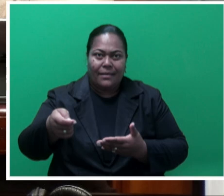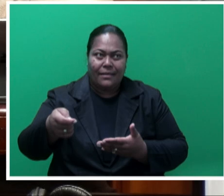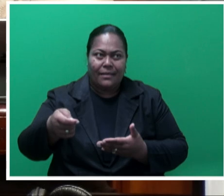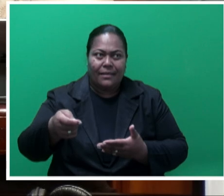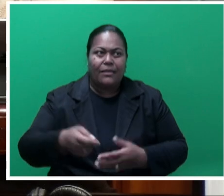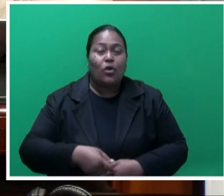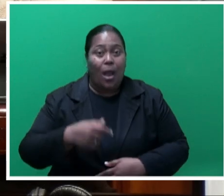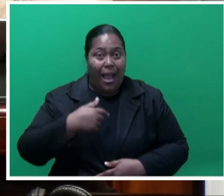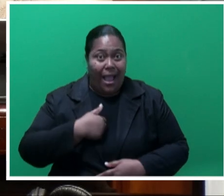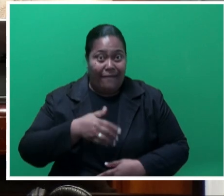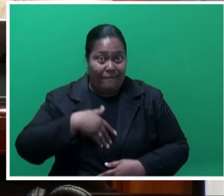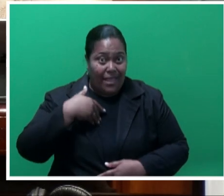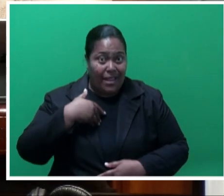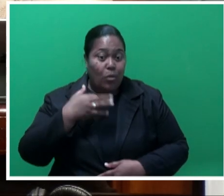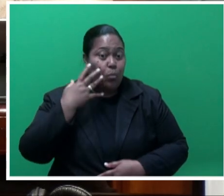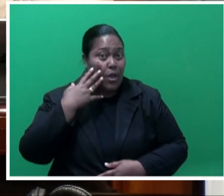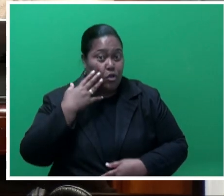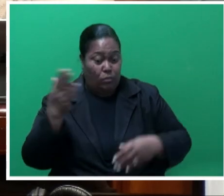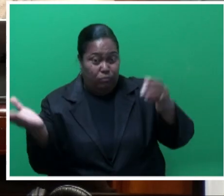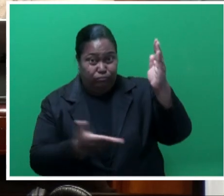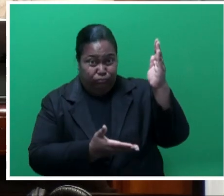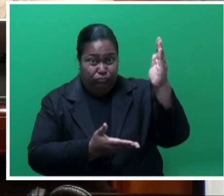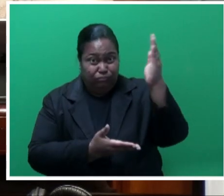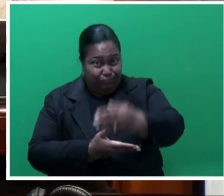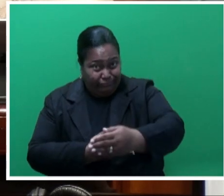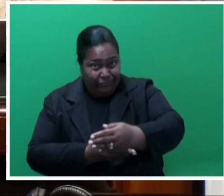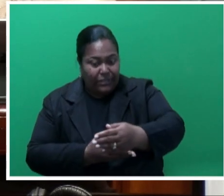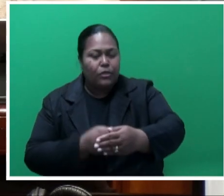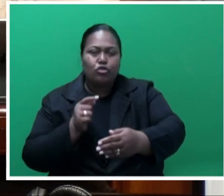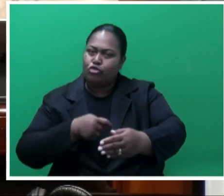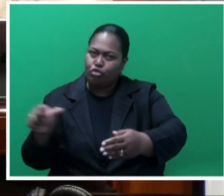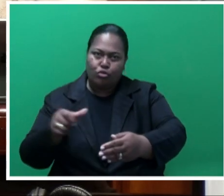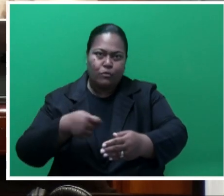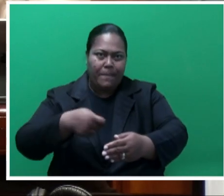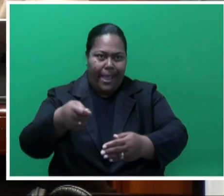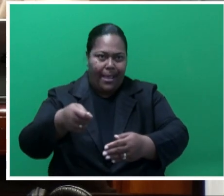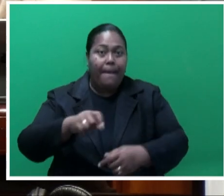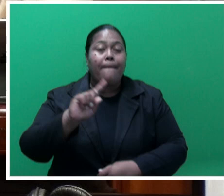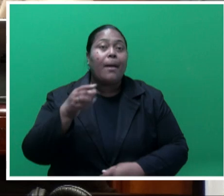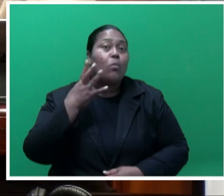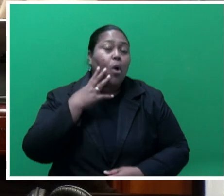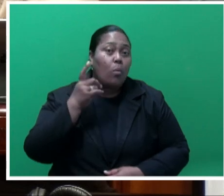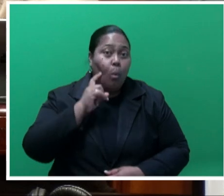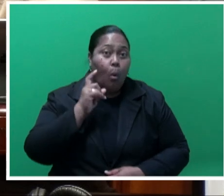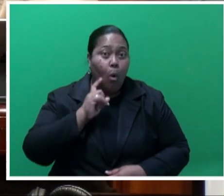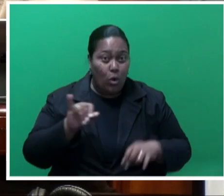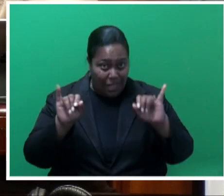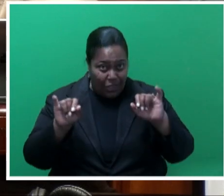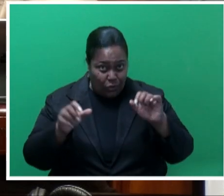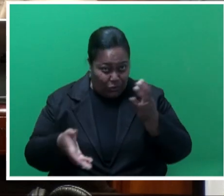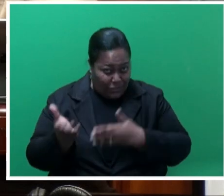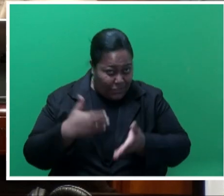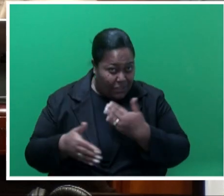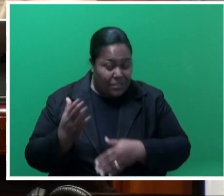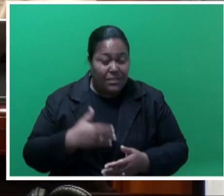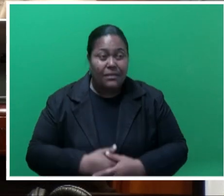removal of the tree. But since water catchment leases condition that lessee, that is the